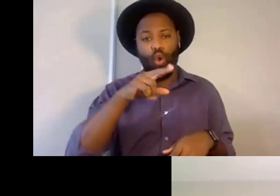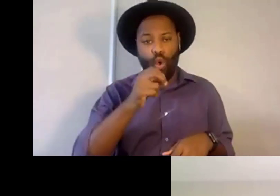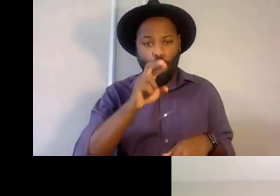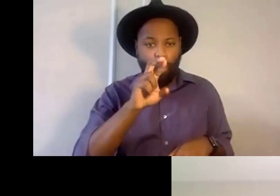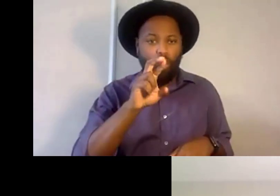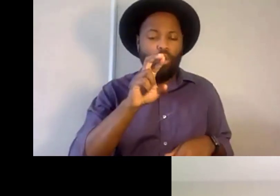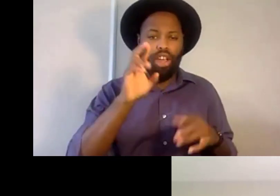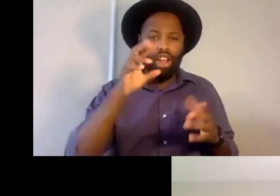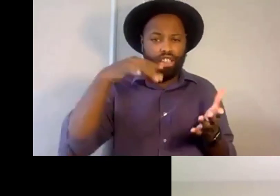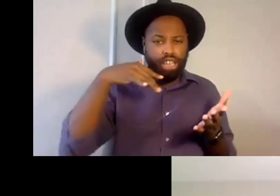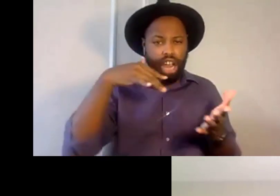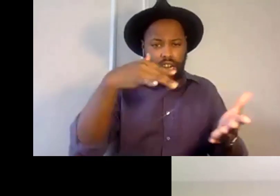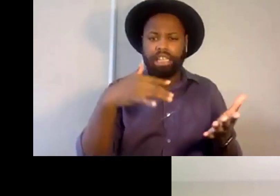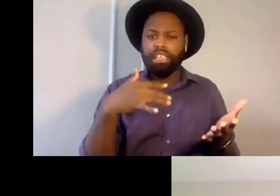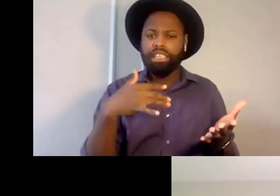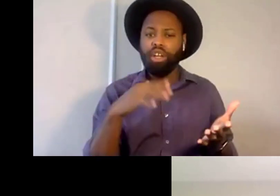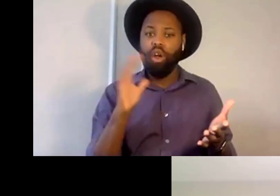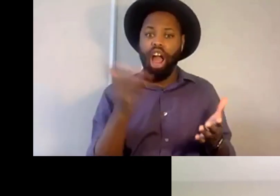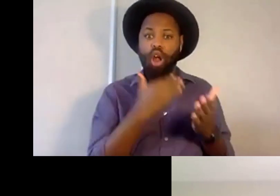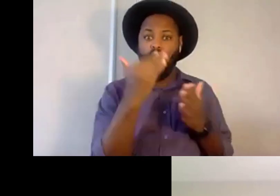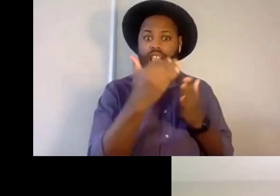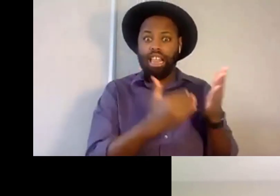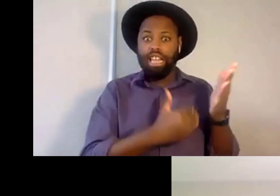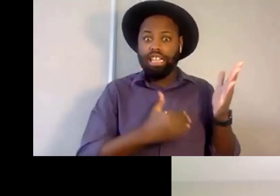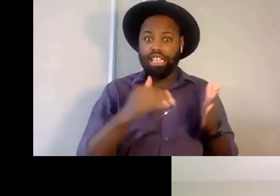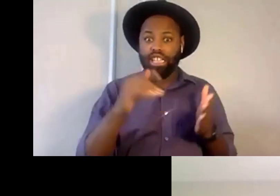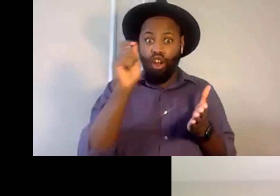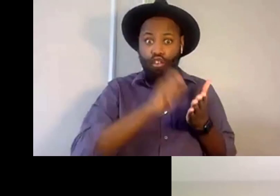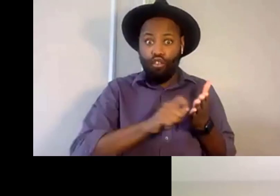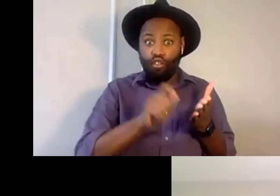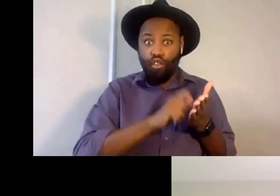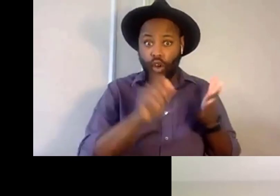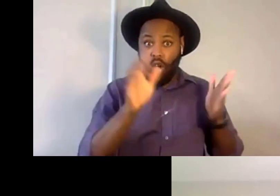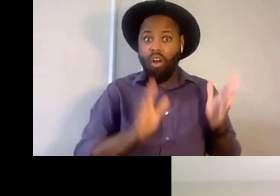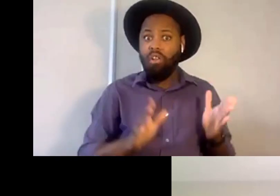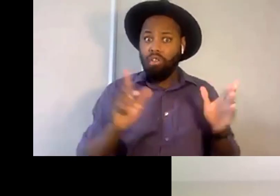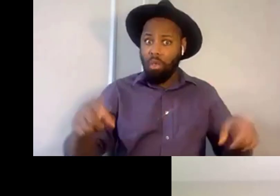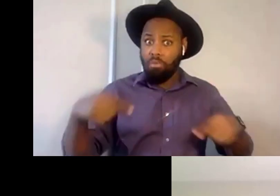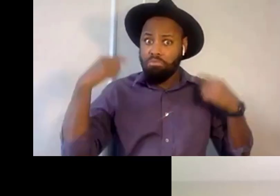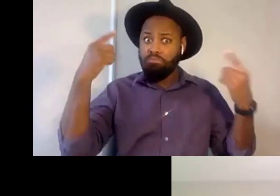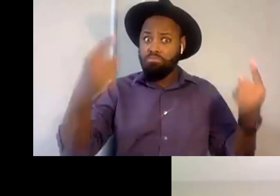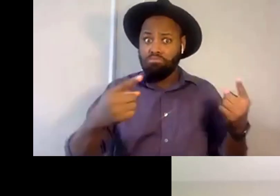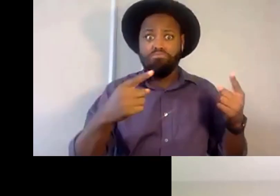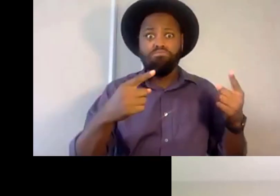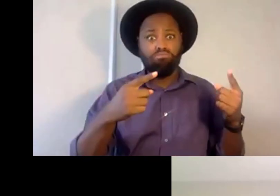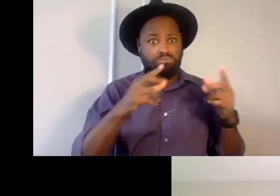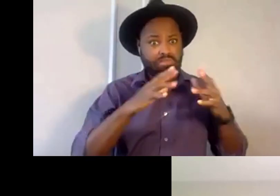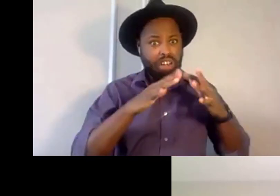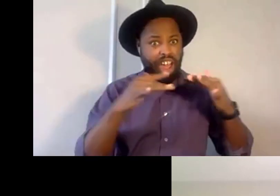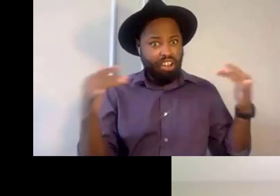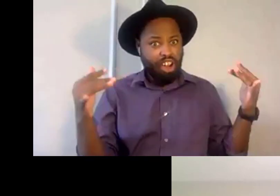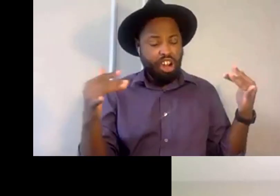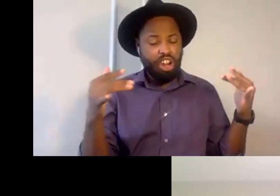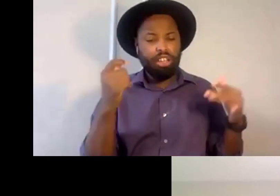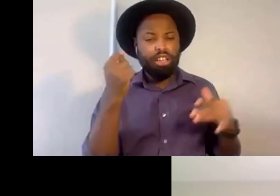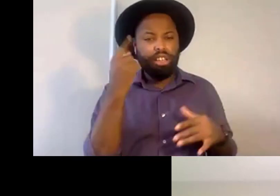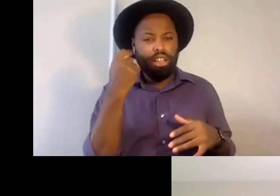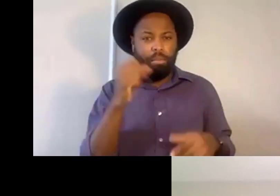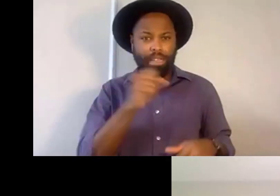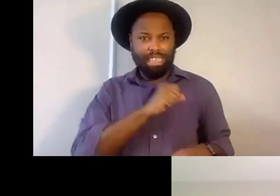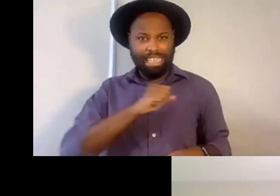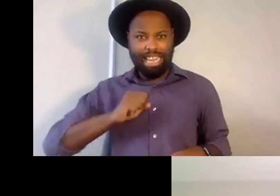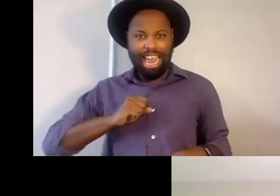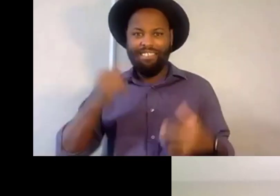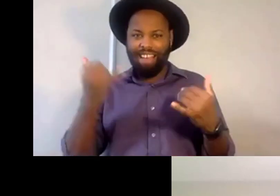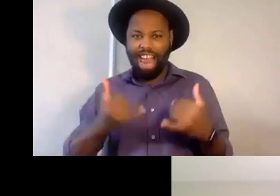our list of authors has been very diverse, and it's the staff then that we need to make sure